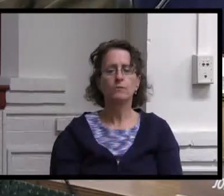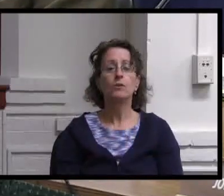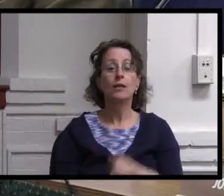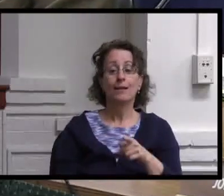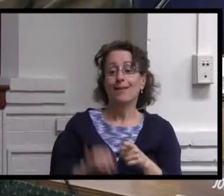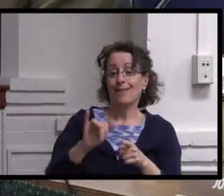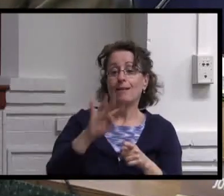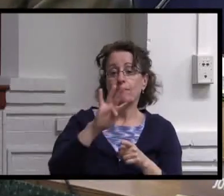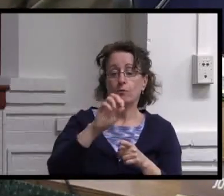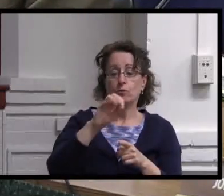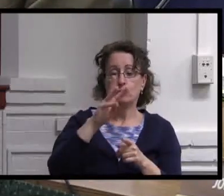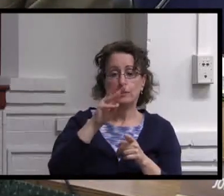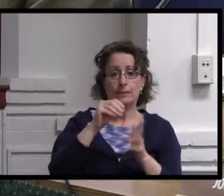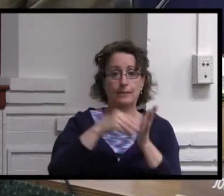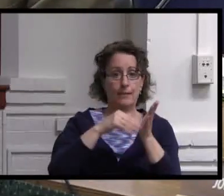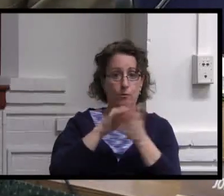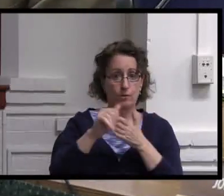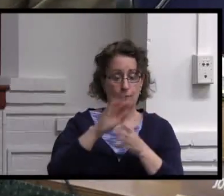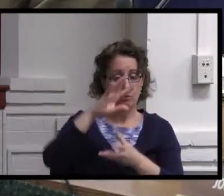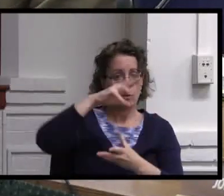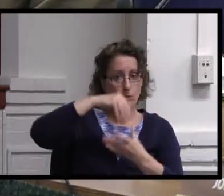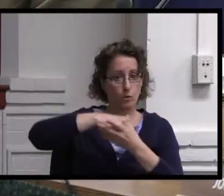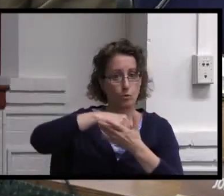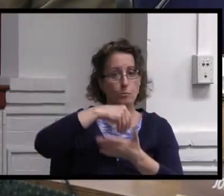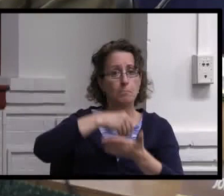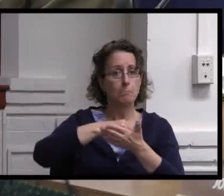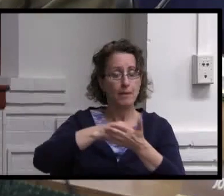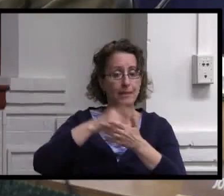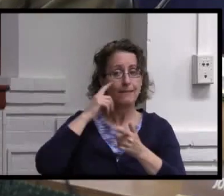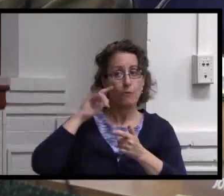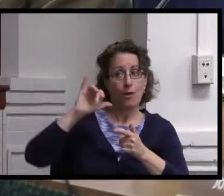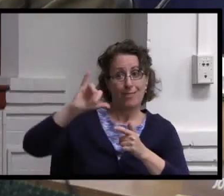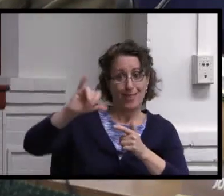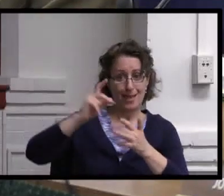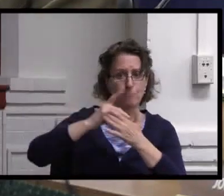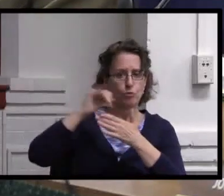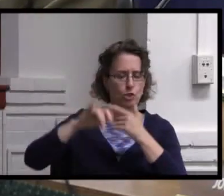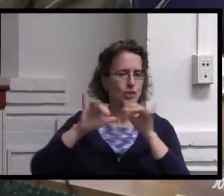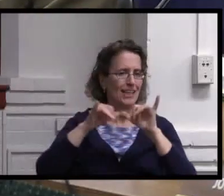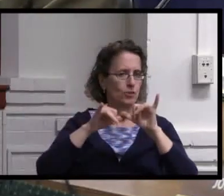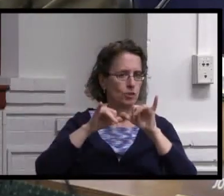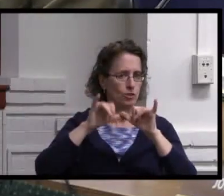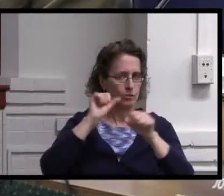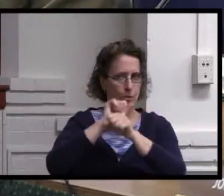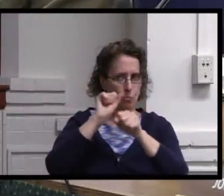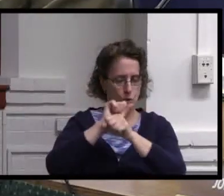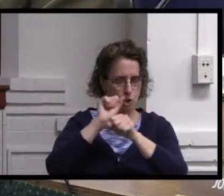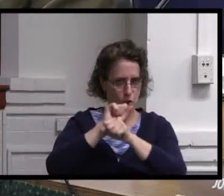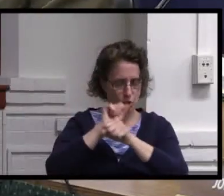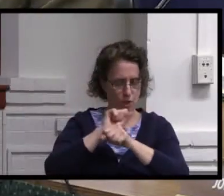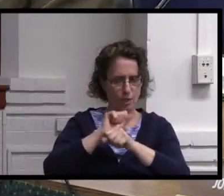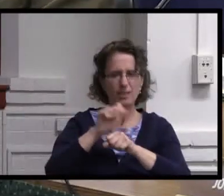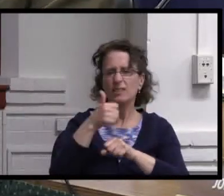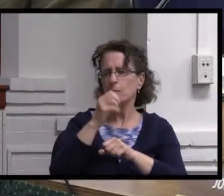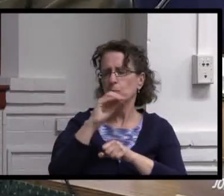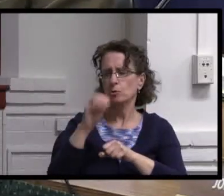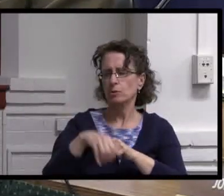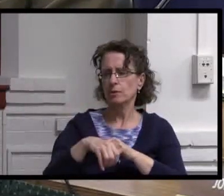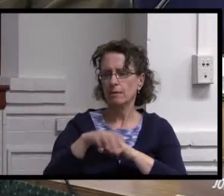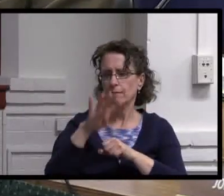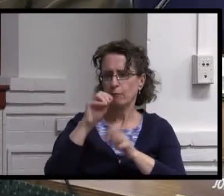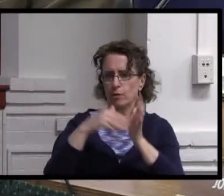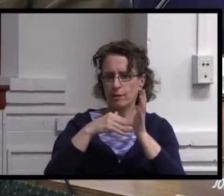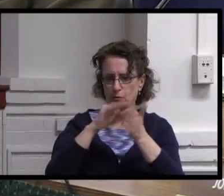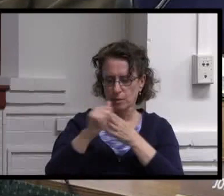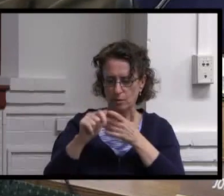was funding for the engineering work of approximately 10% or $40,000. We have a proposal